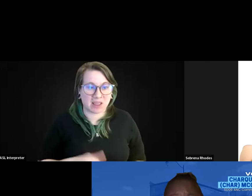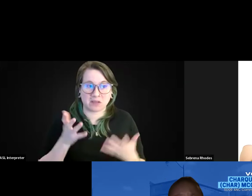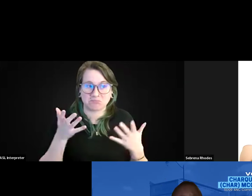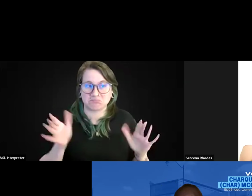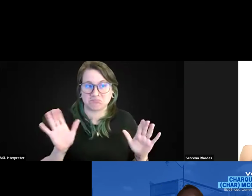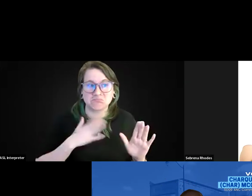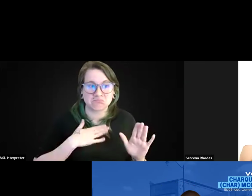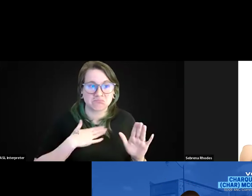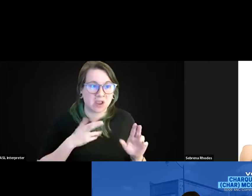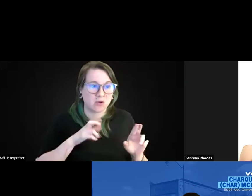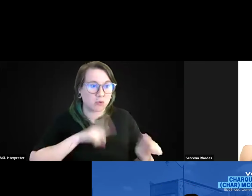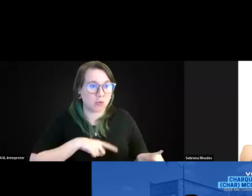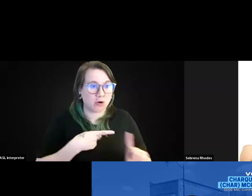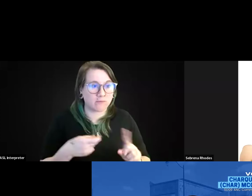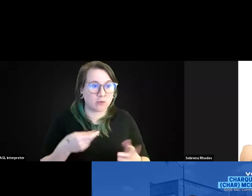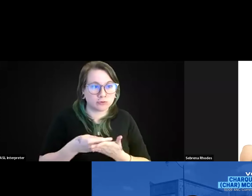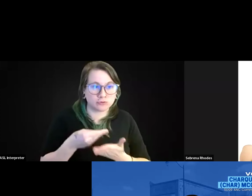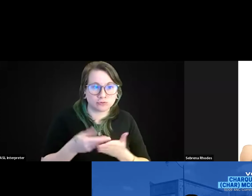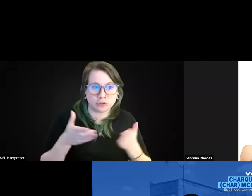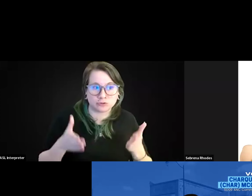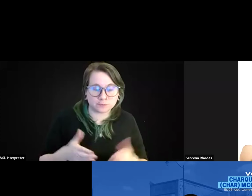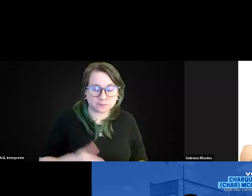treasurer standpoint.